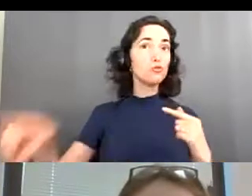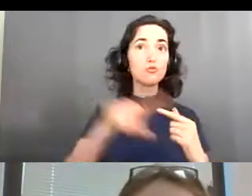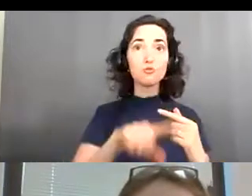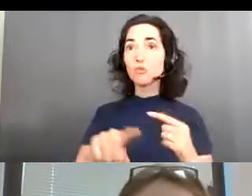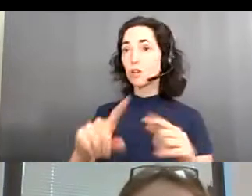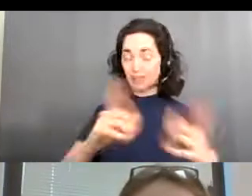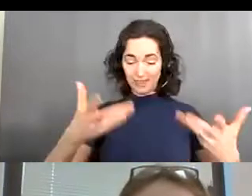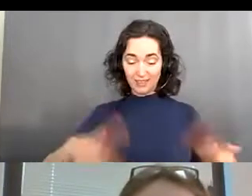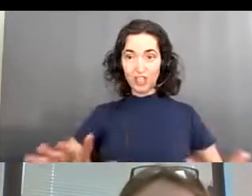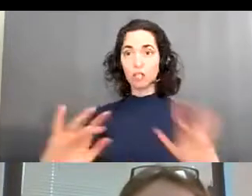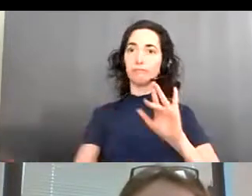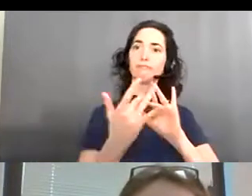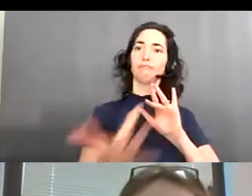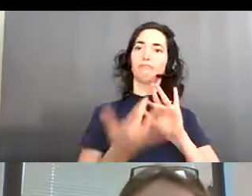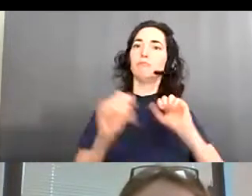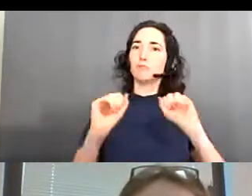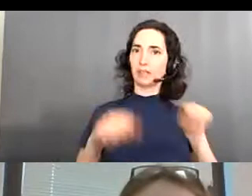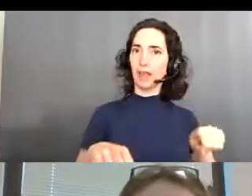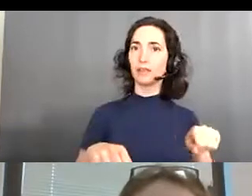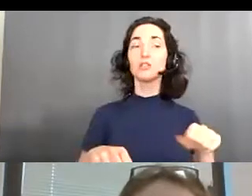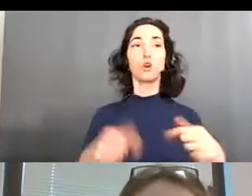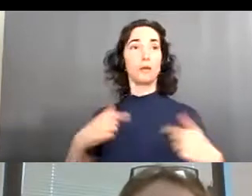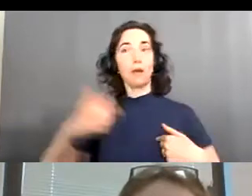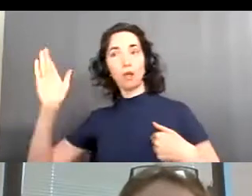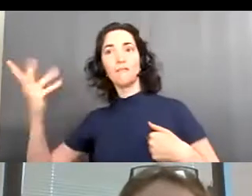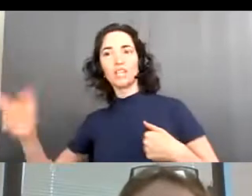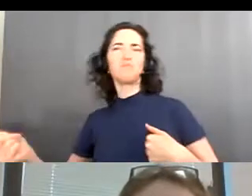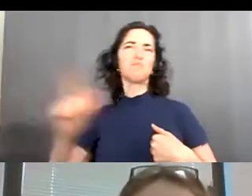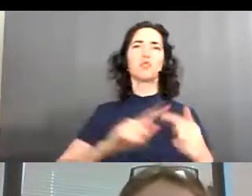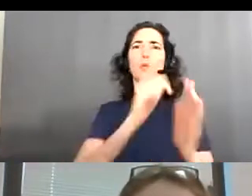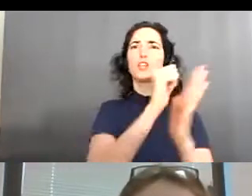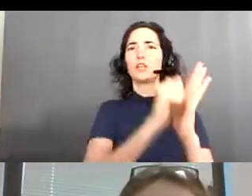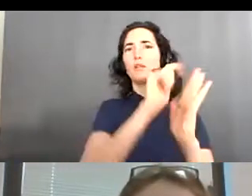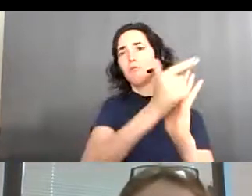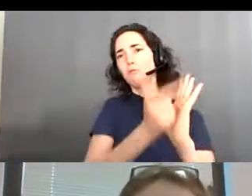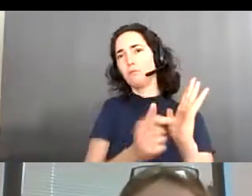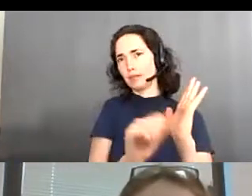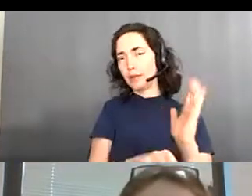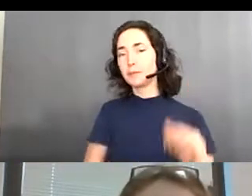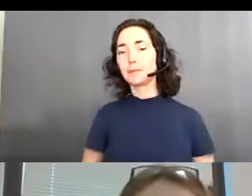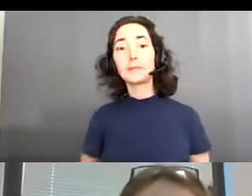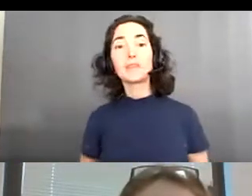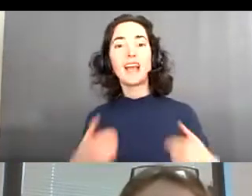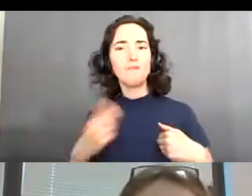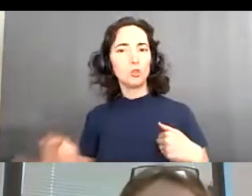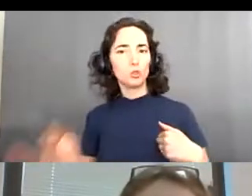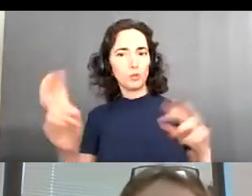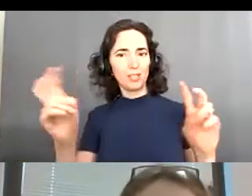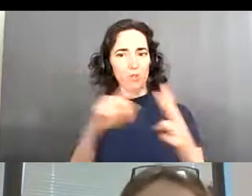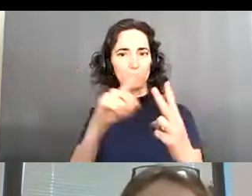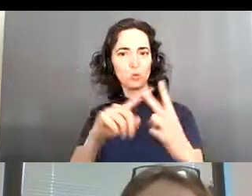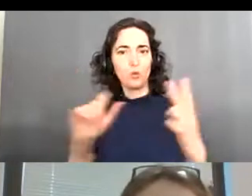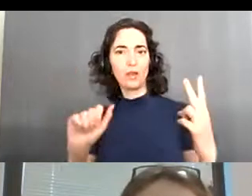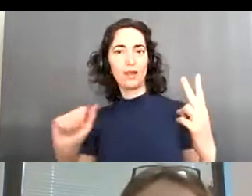so folks can continue the agenda after I finish. We have two issues that AARP